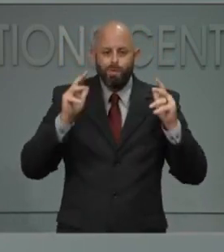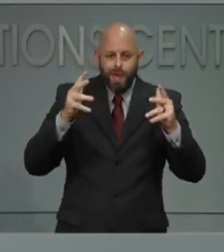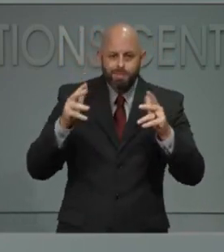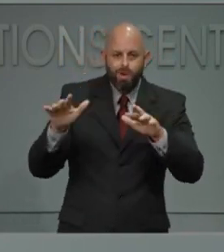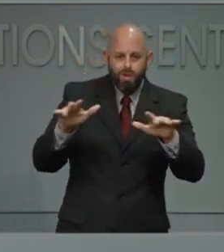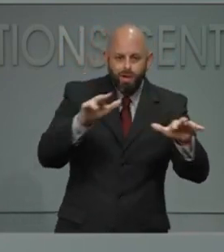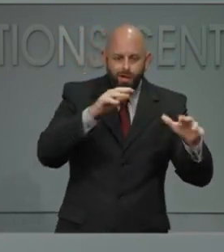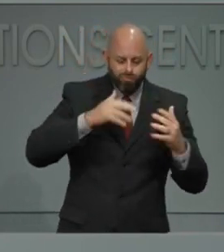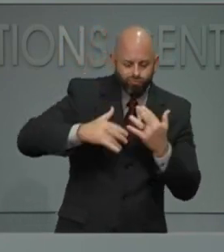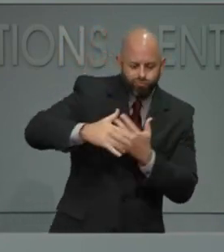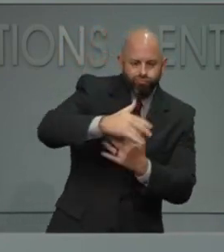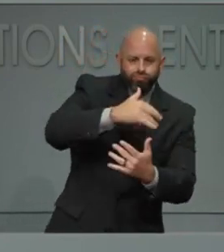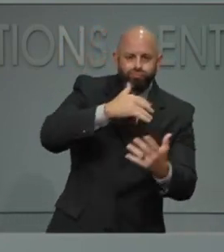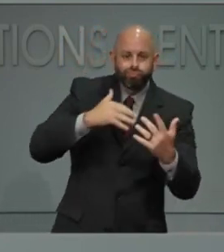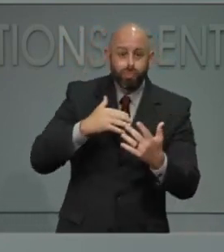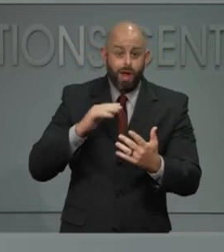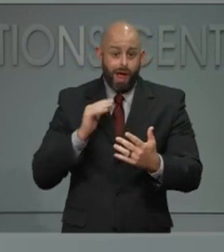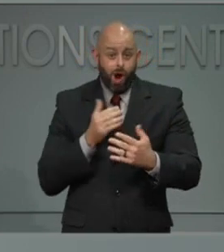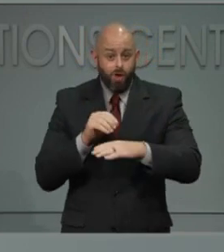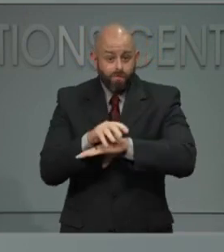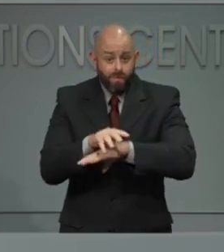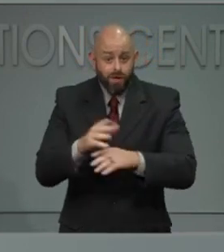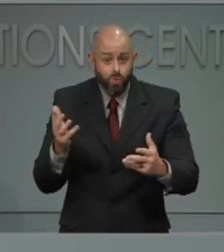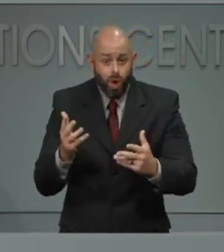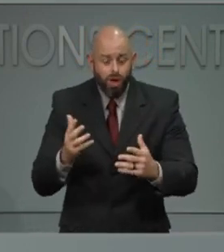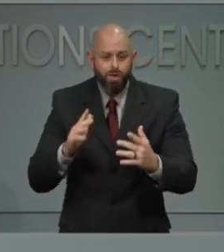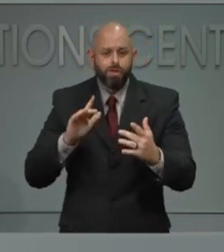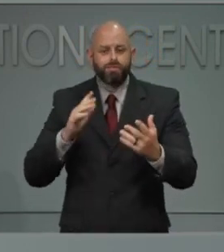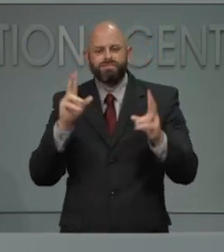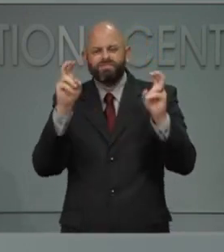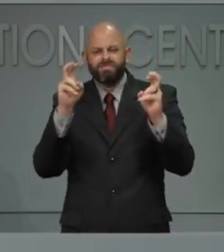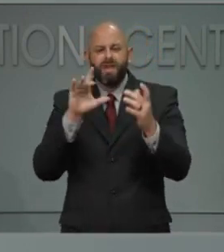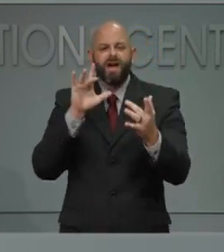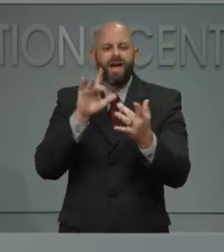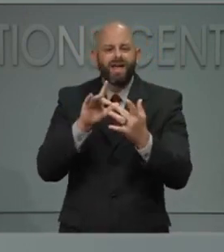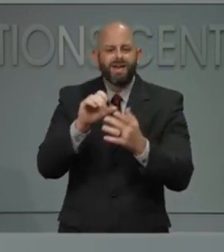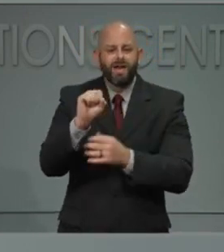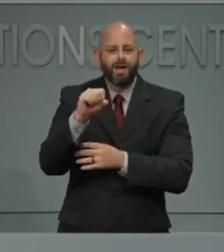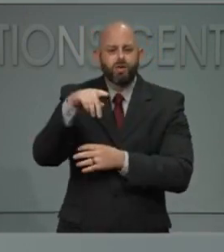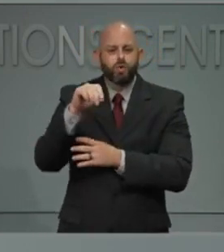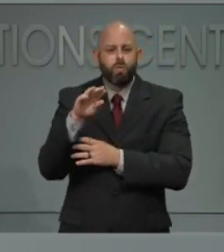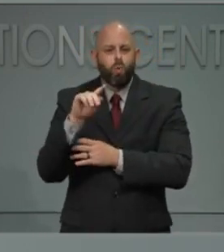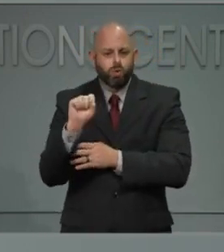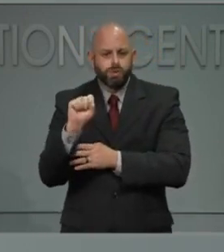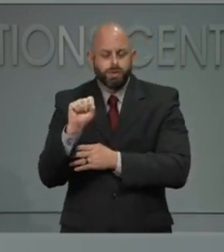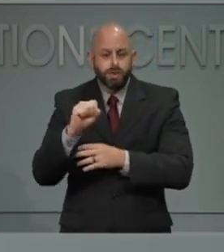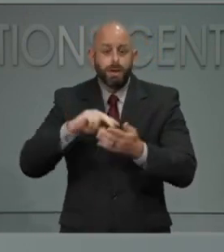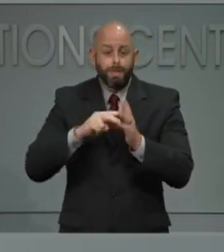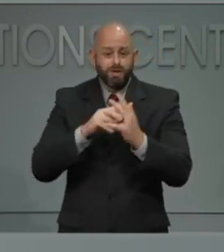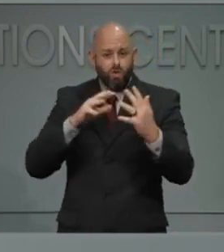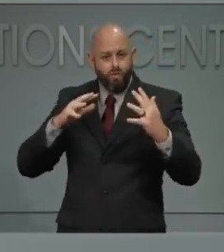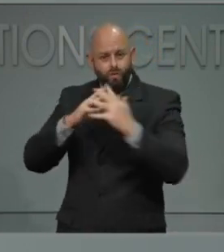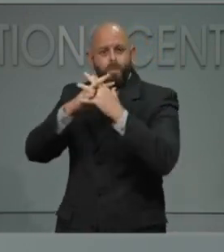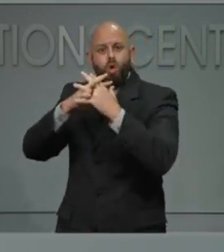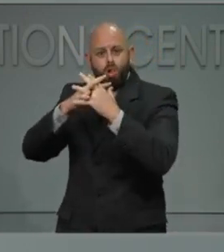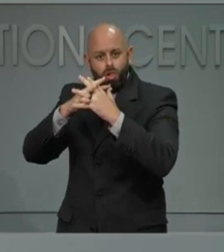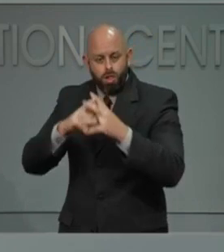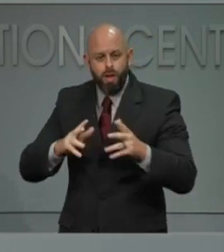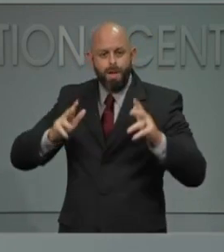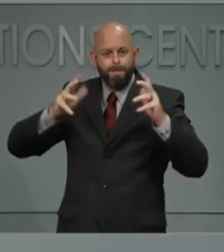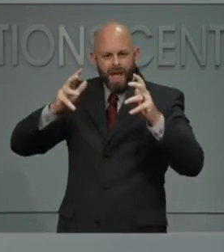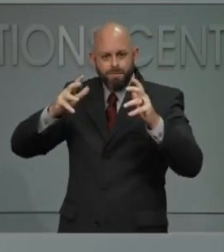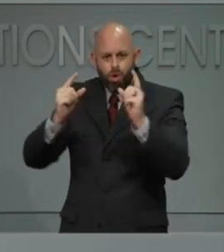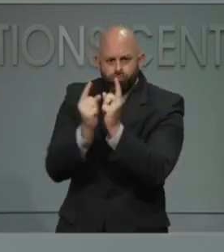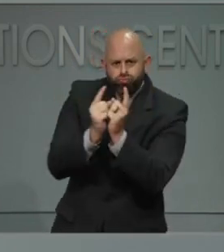believe that contact sports are not something that either our youth, high school rec folks should be